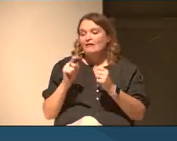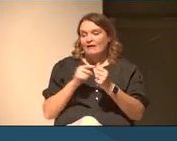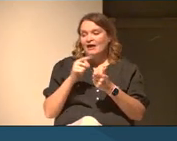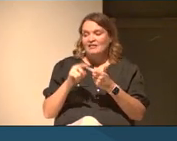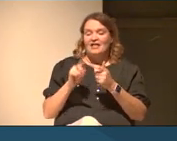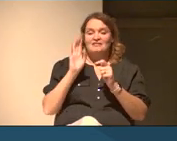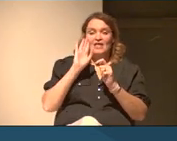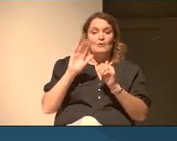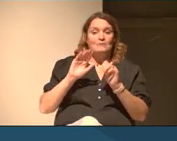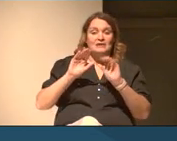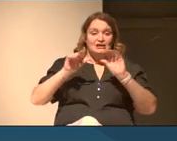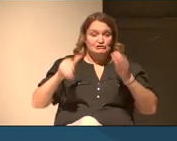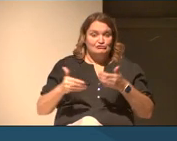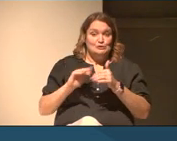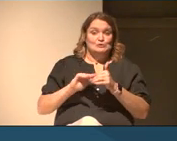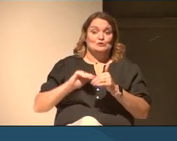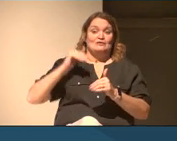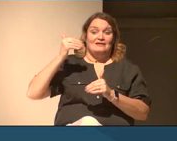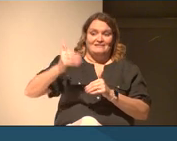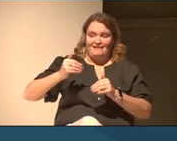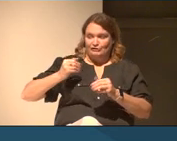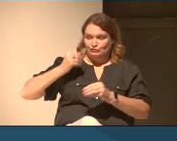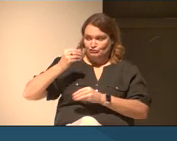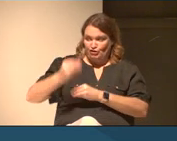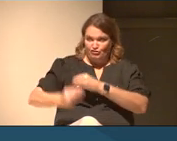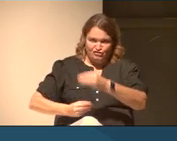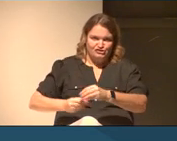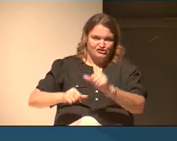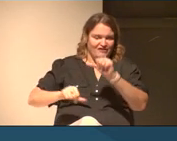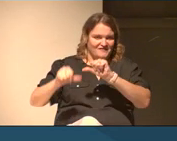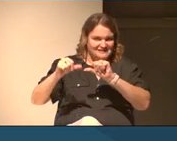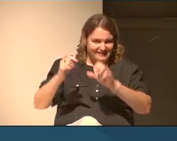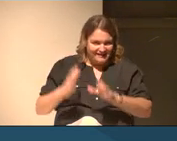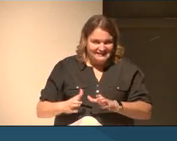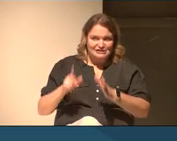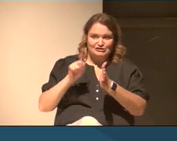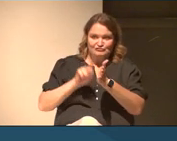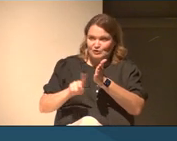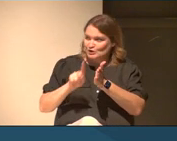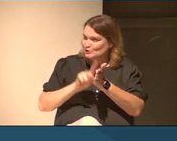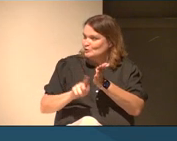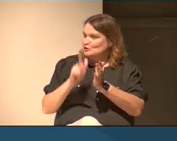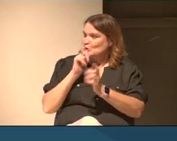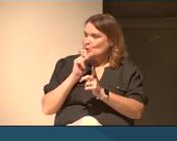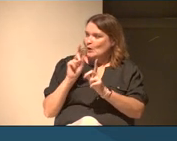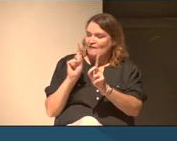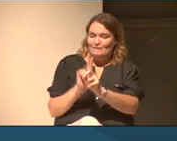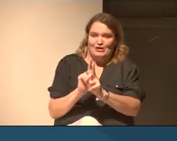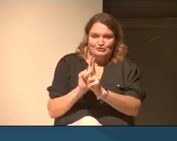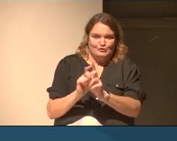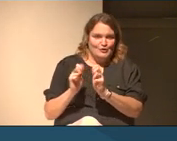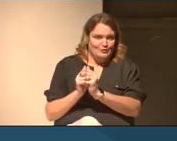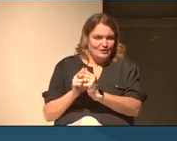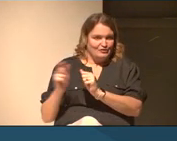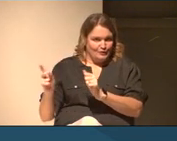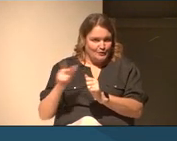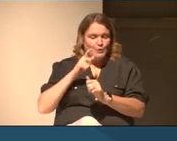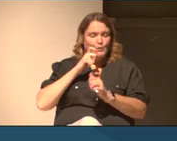next generation of scientists and researchers that she's mentored that are